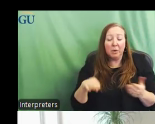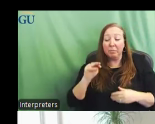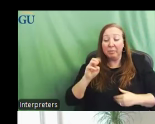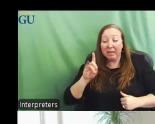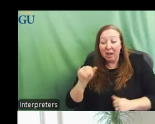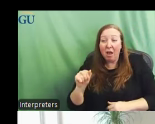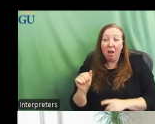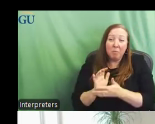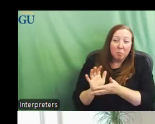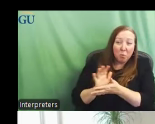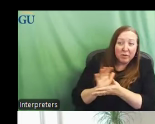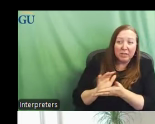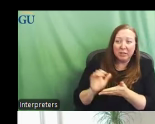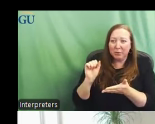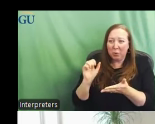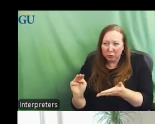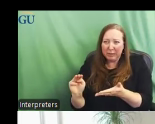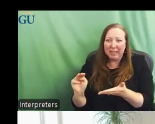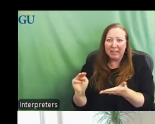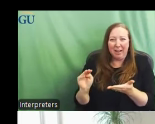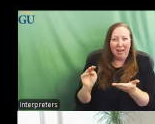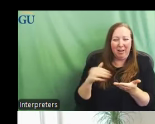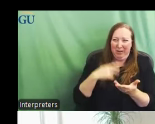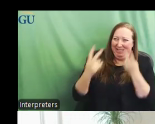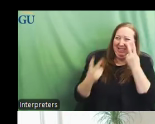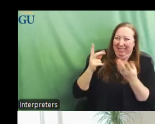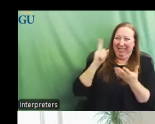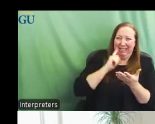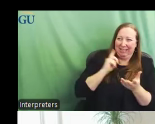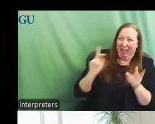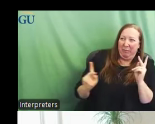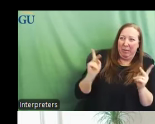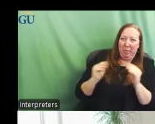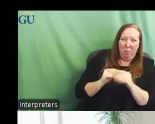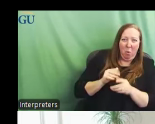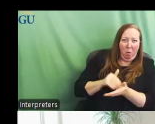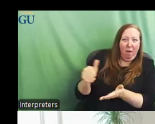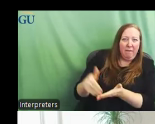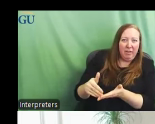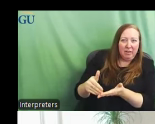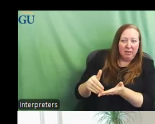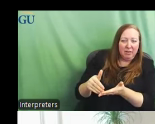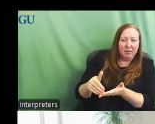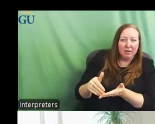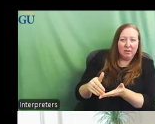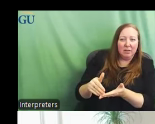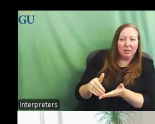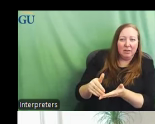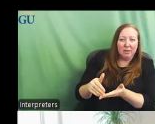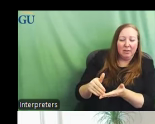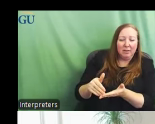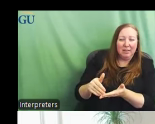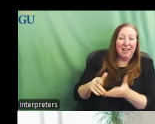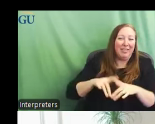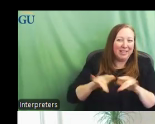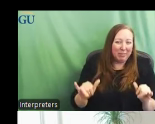movies, in social media, in all kinds of those kind of popular spheres, often a parent's deaf